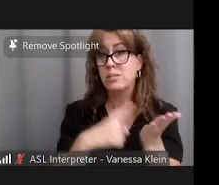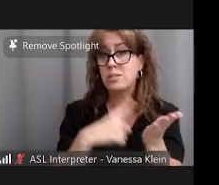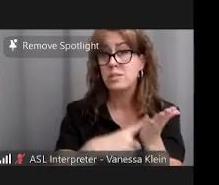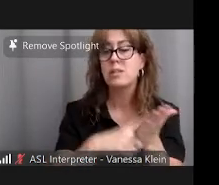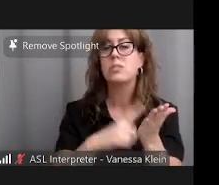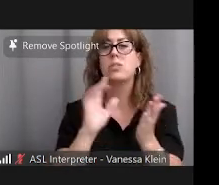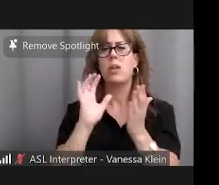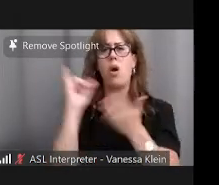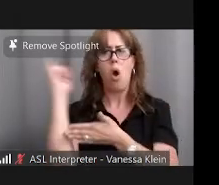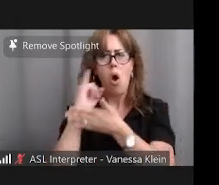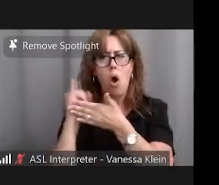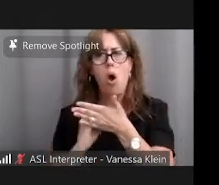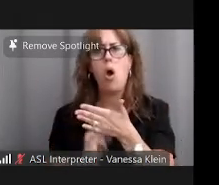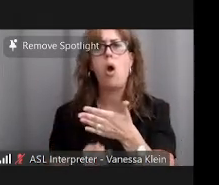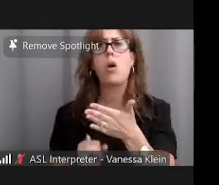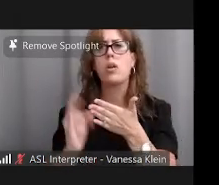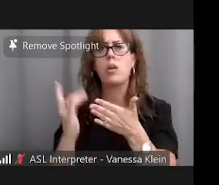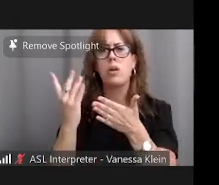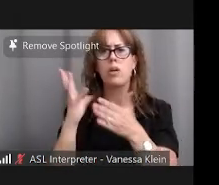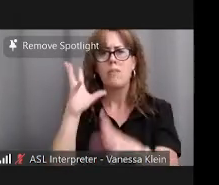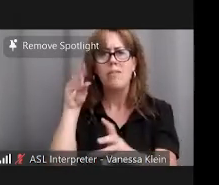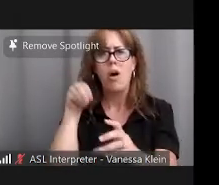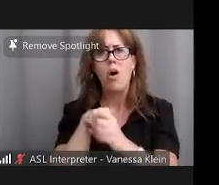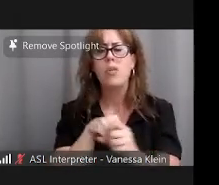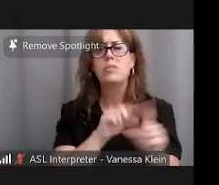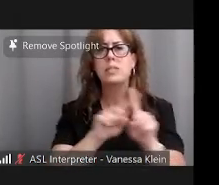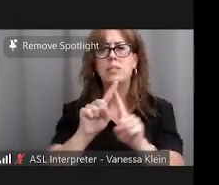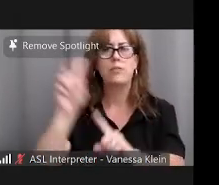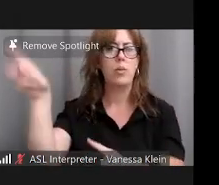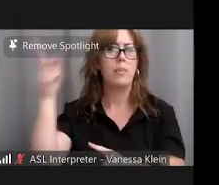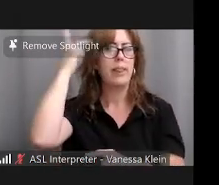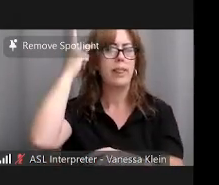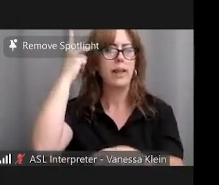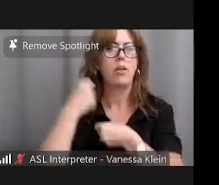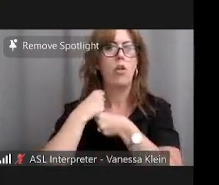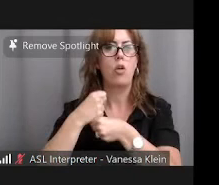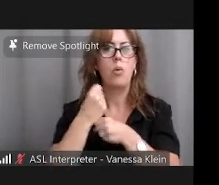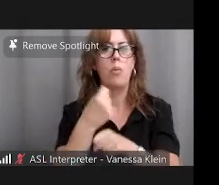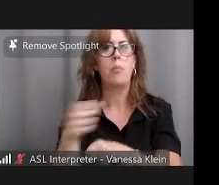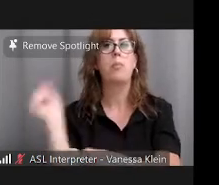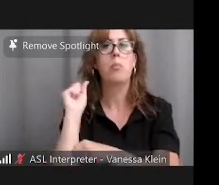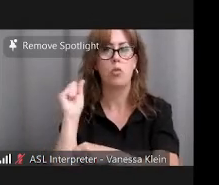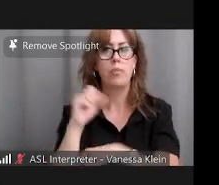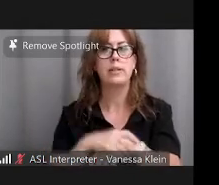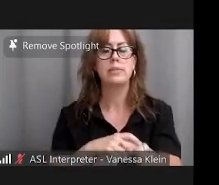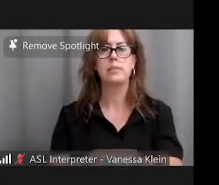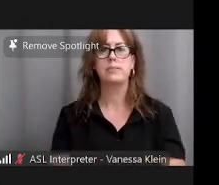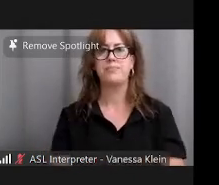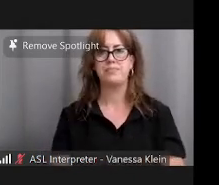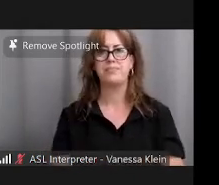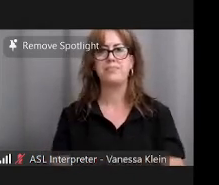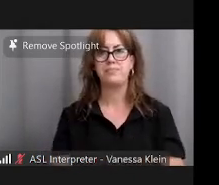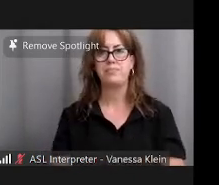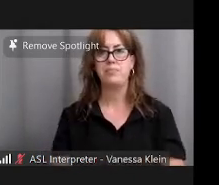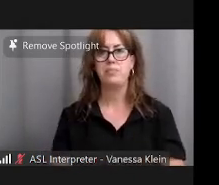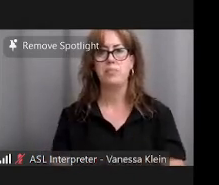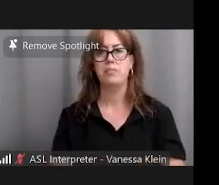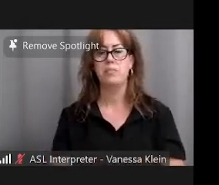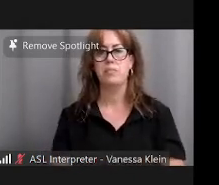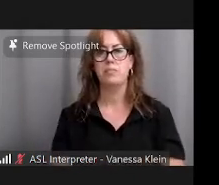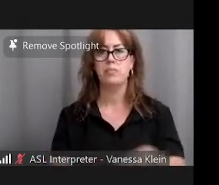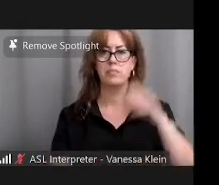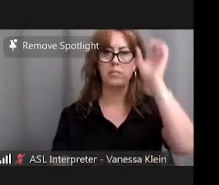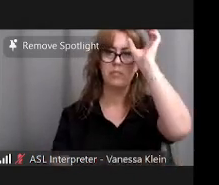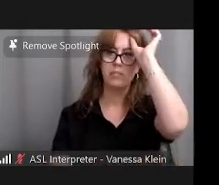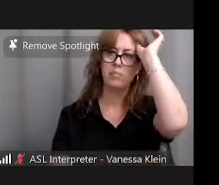movements. Nosotros llamamos a esas conversaciones cabildos, y eran cabildos abiertos donde la gente venía a